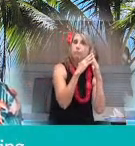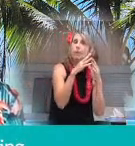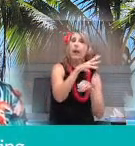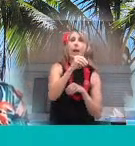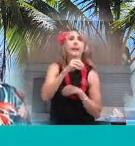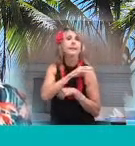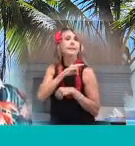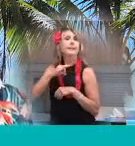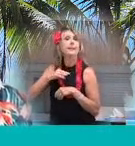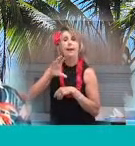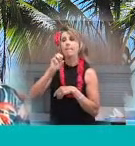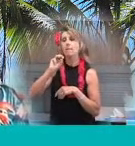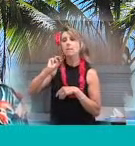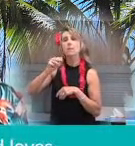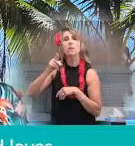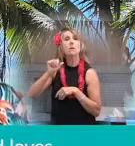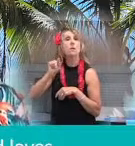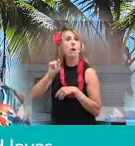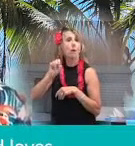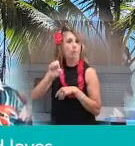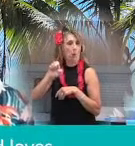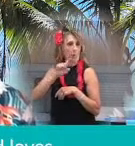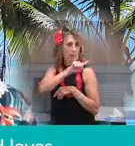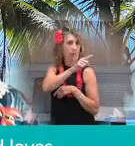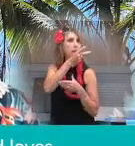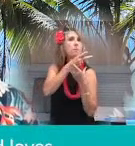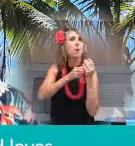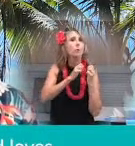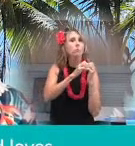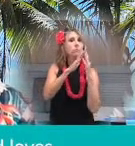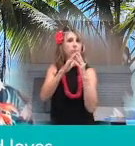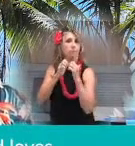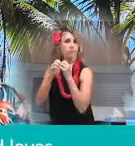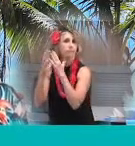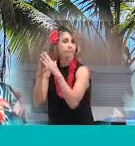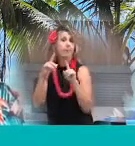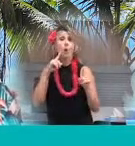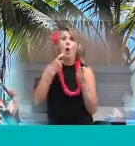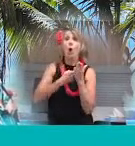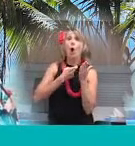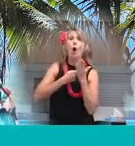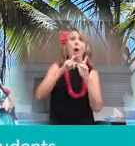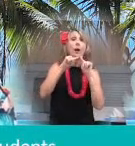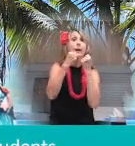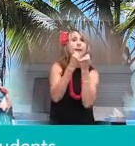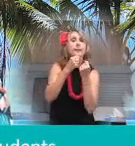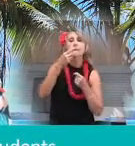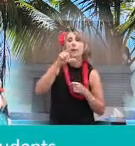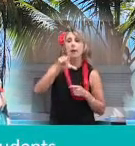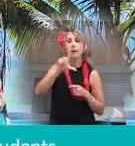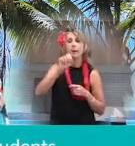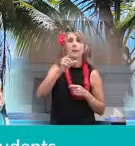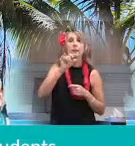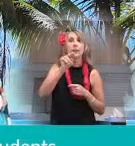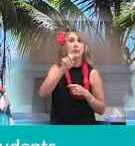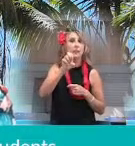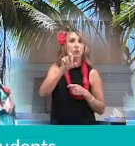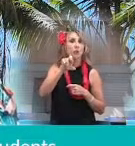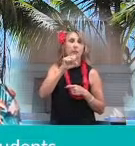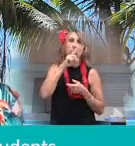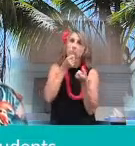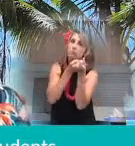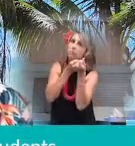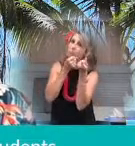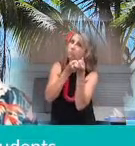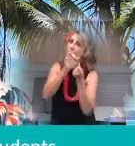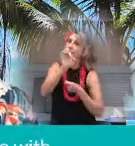Staff Composting Initiative. He's a loyal Legionnaires fan and loves to participate in Tie Thursdays.